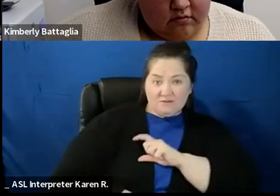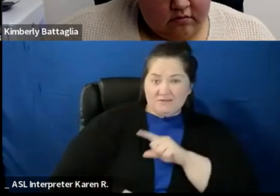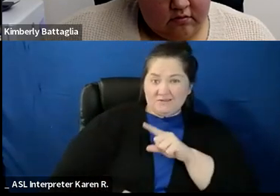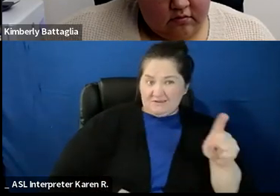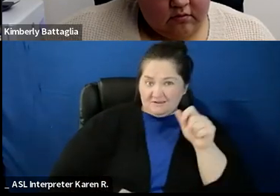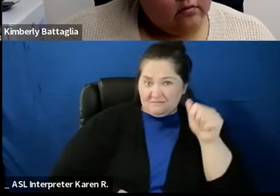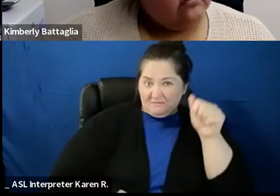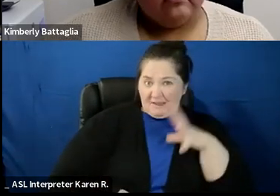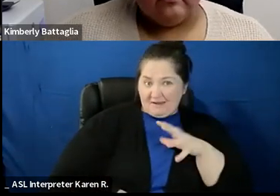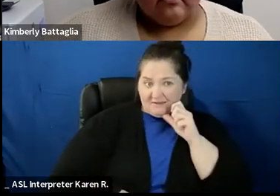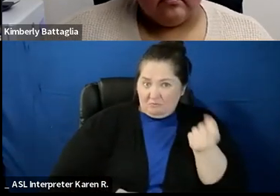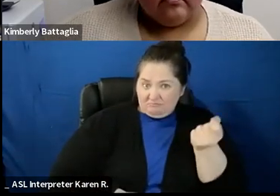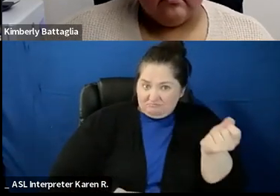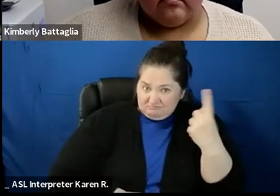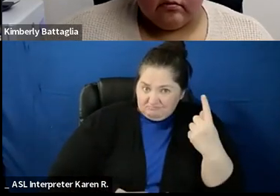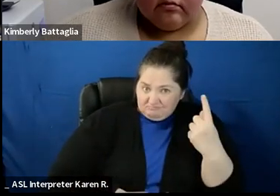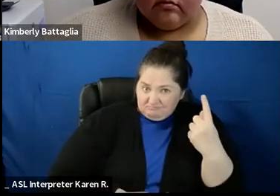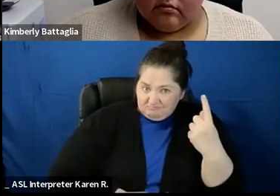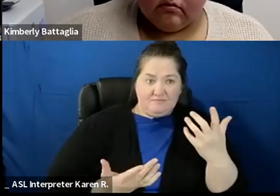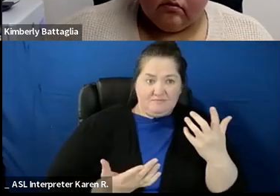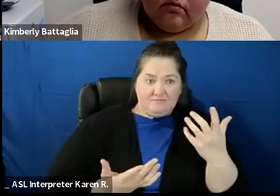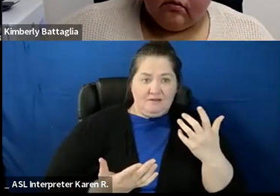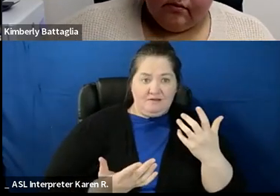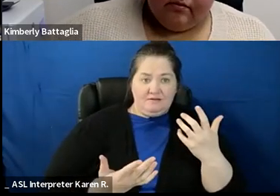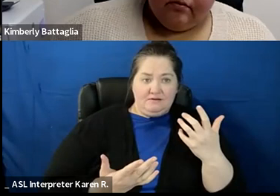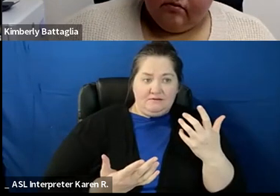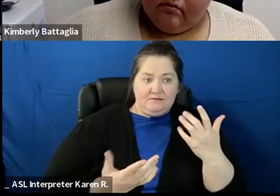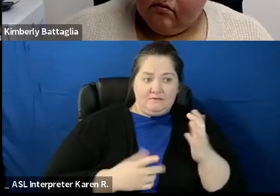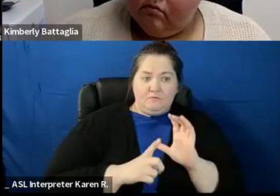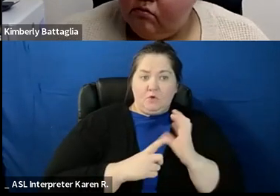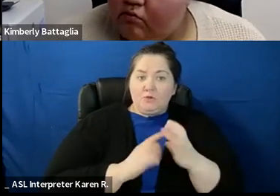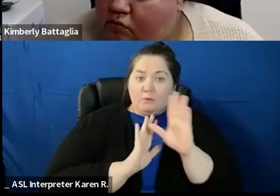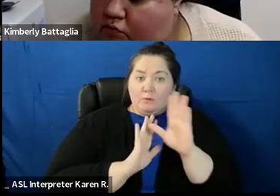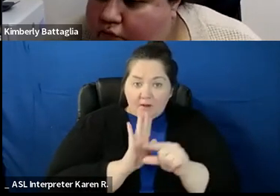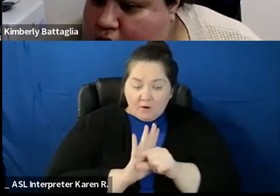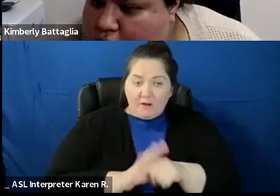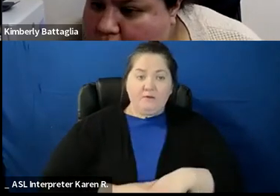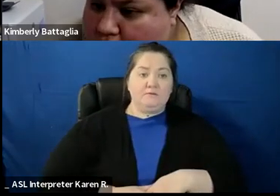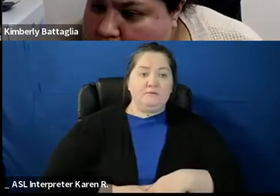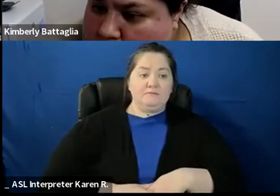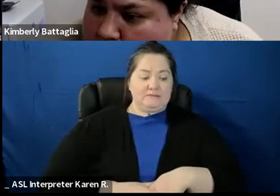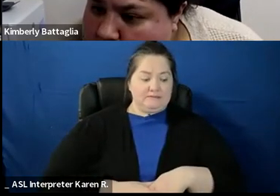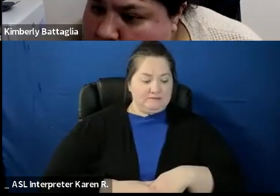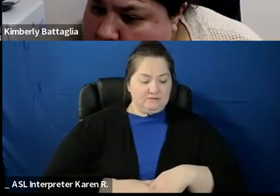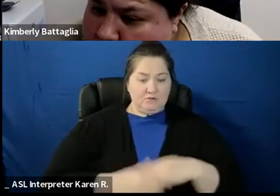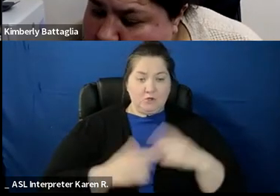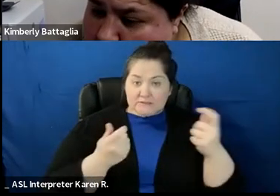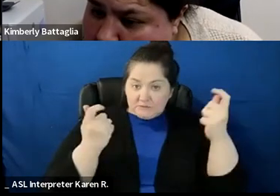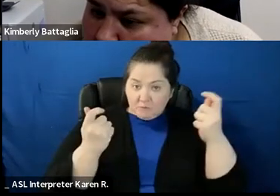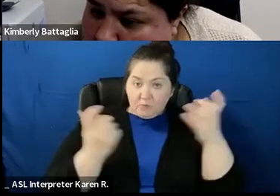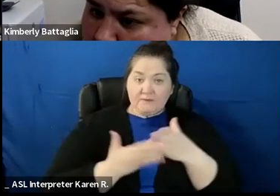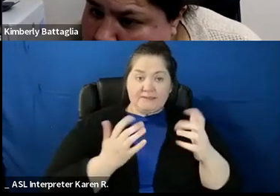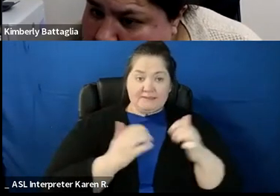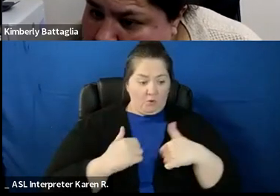understand our cultural background and like ceremonies and things that we do to heal,